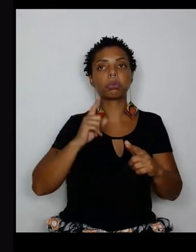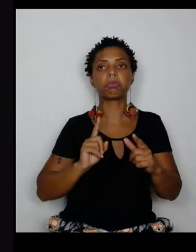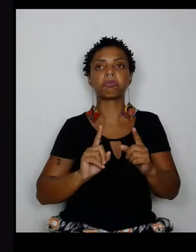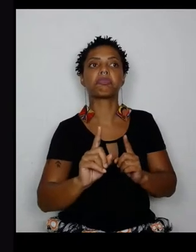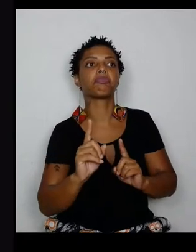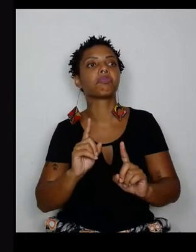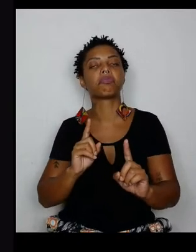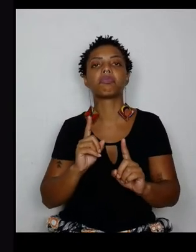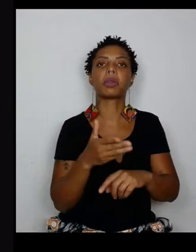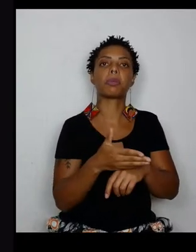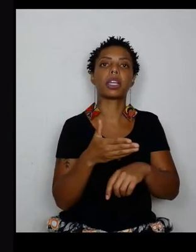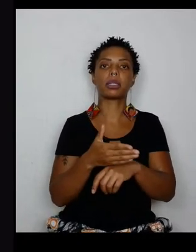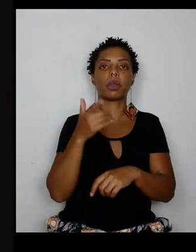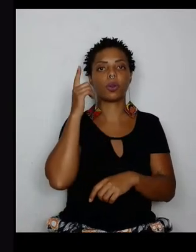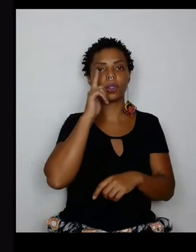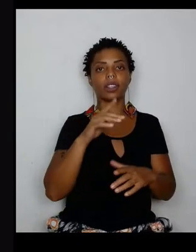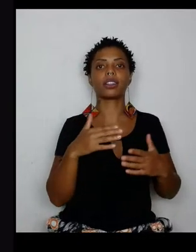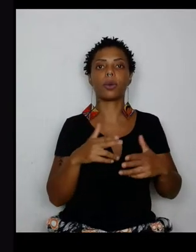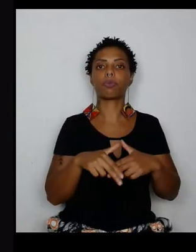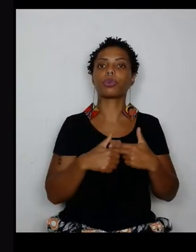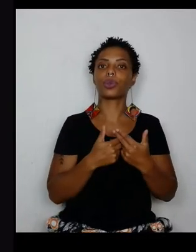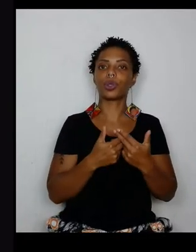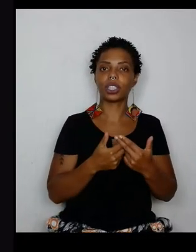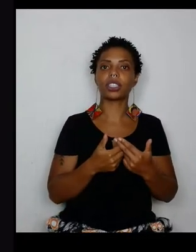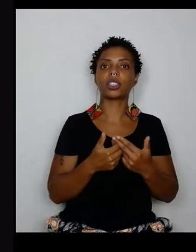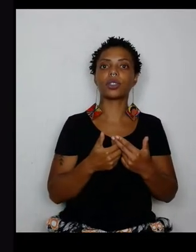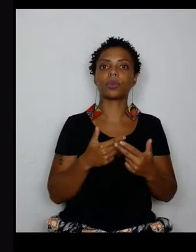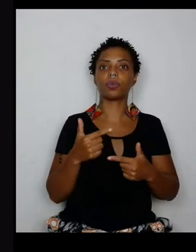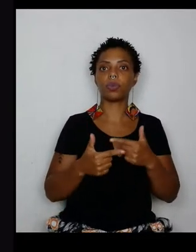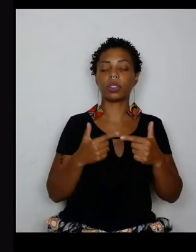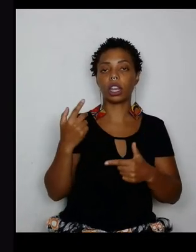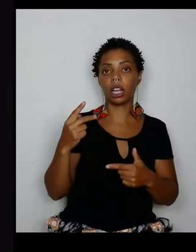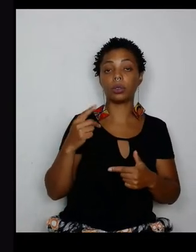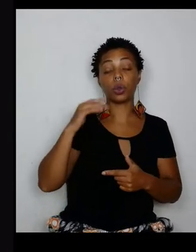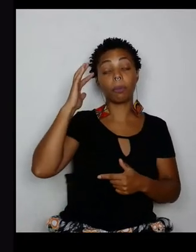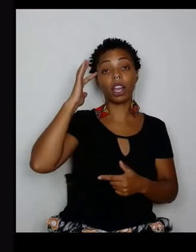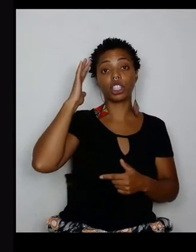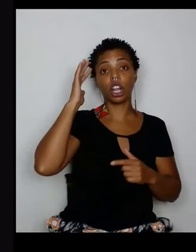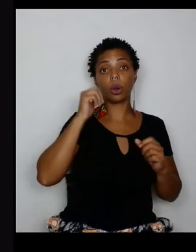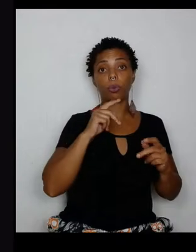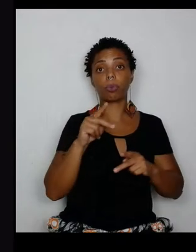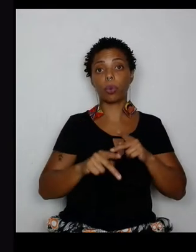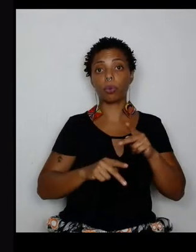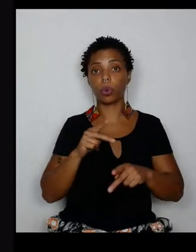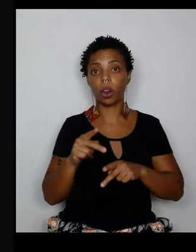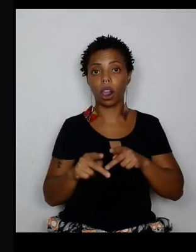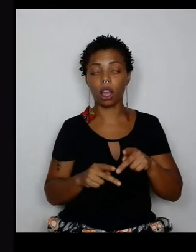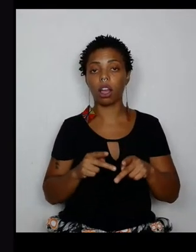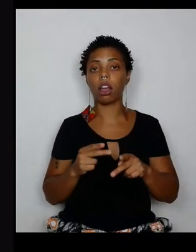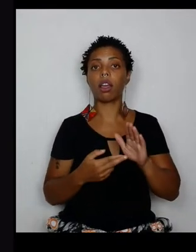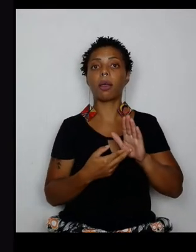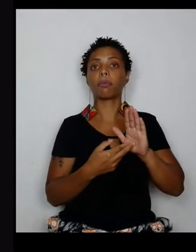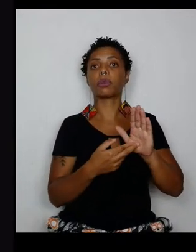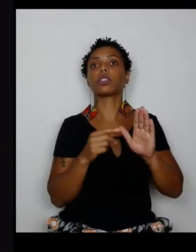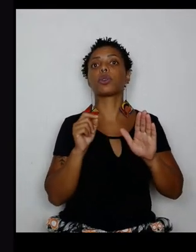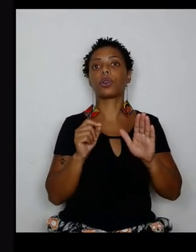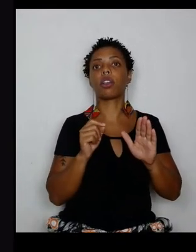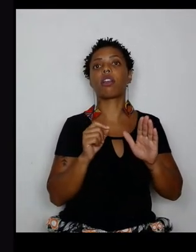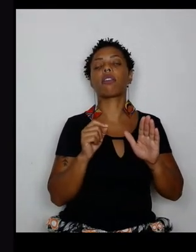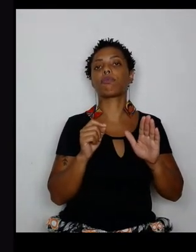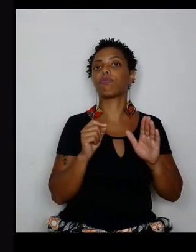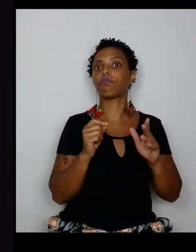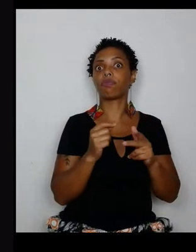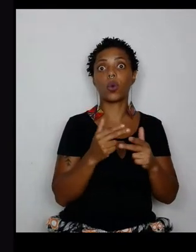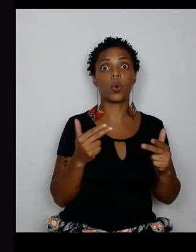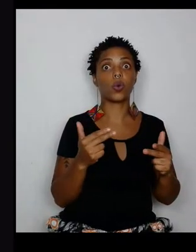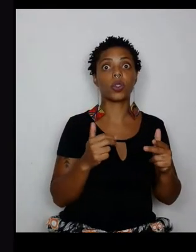imagination and memory have come to represent loaded powerful symbols and rich points of departure in that